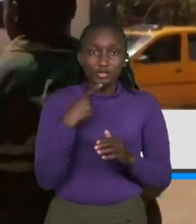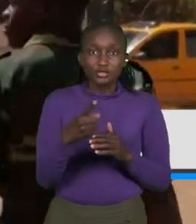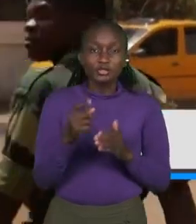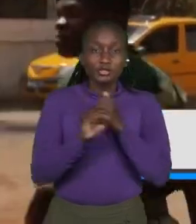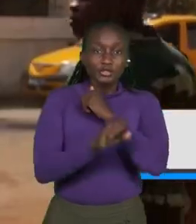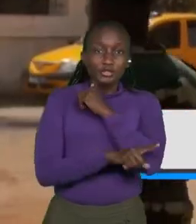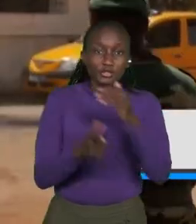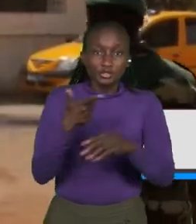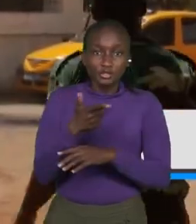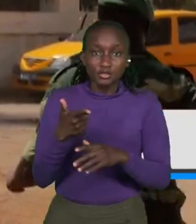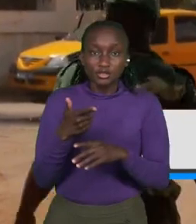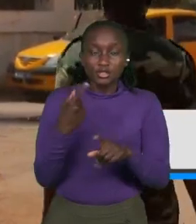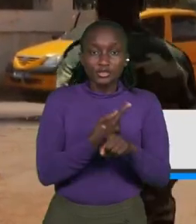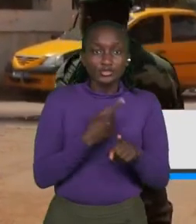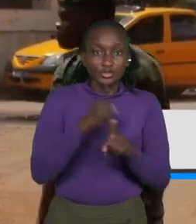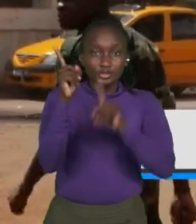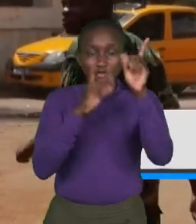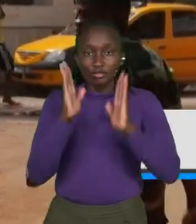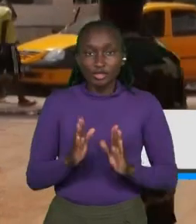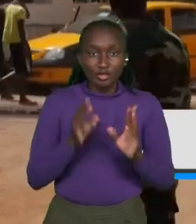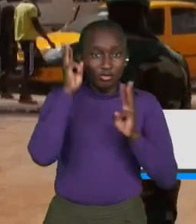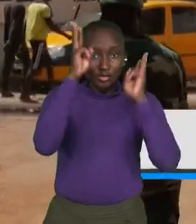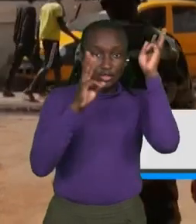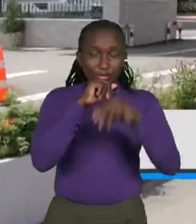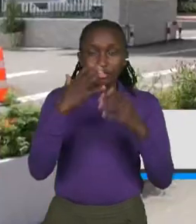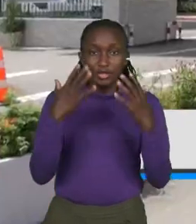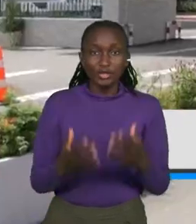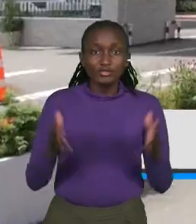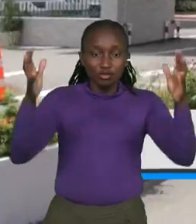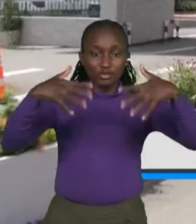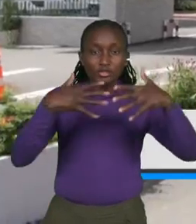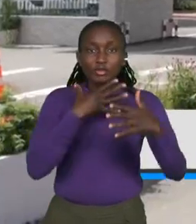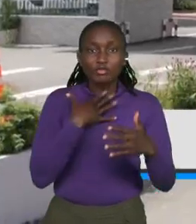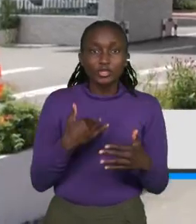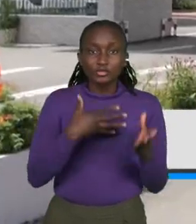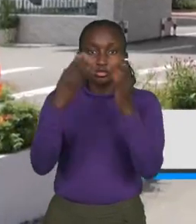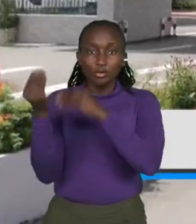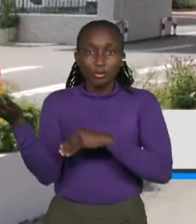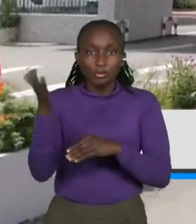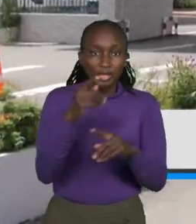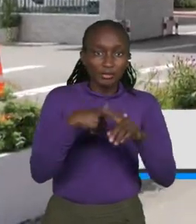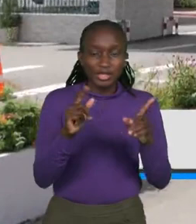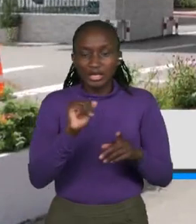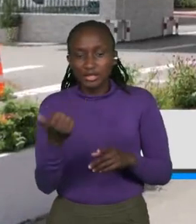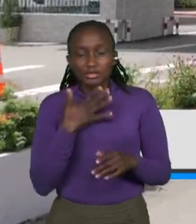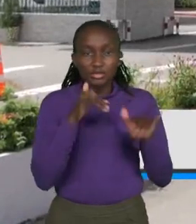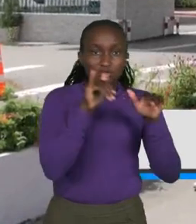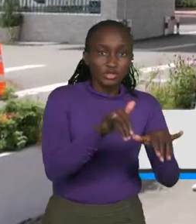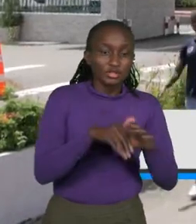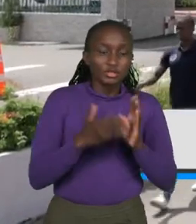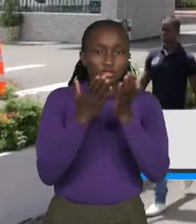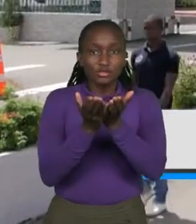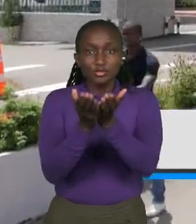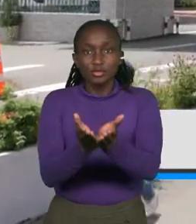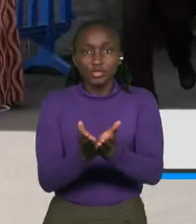that several tourists were worried about the heavy rains and wanted to return to the pier, but others wanted to stay on the boat.